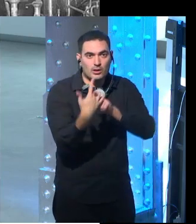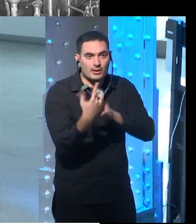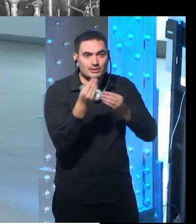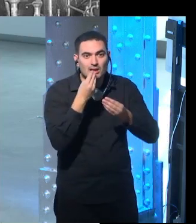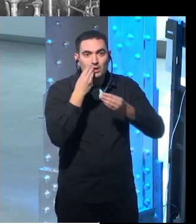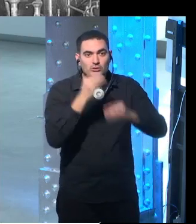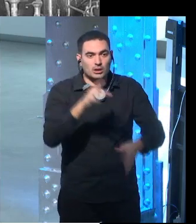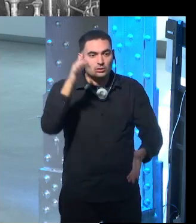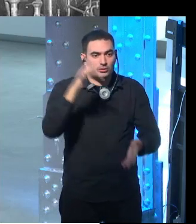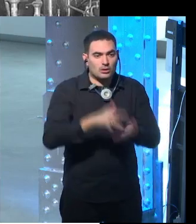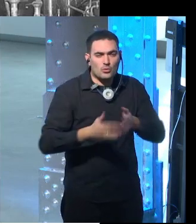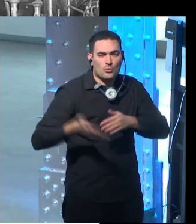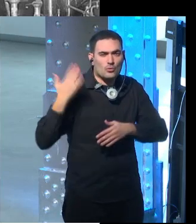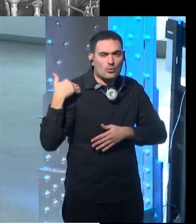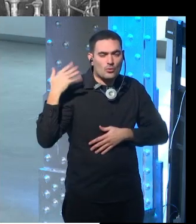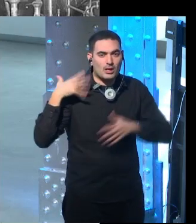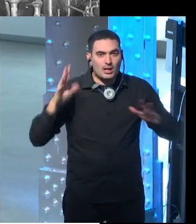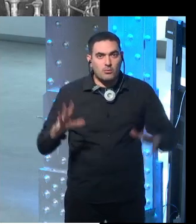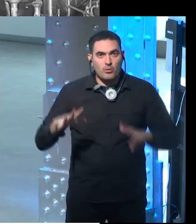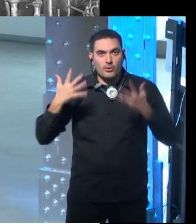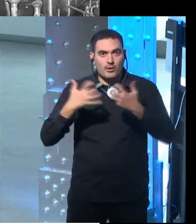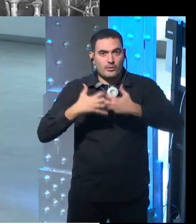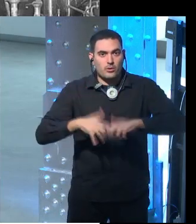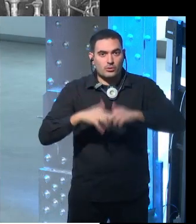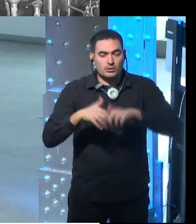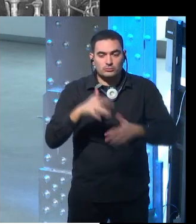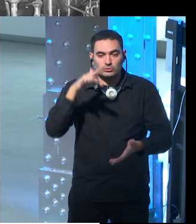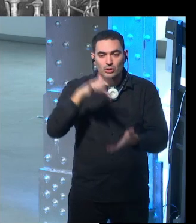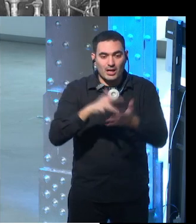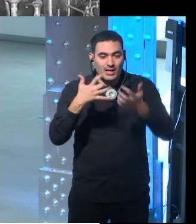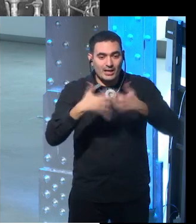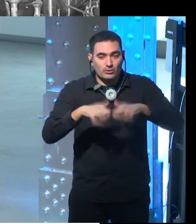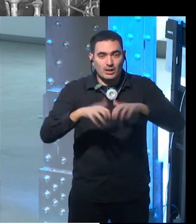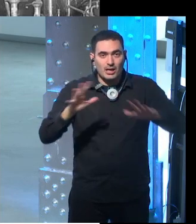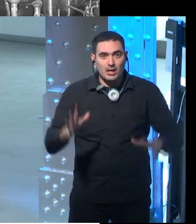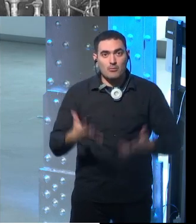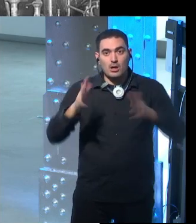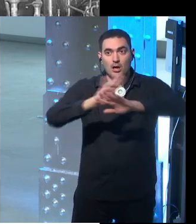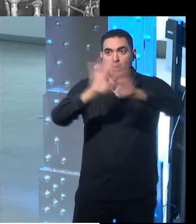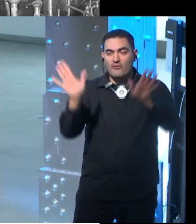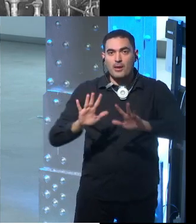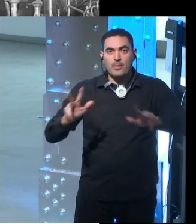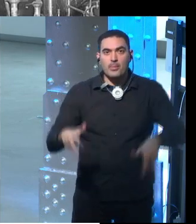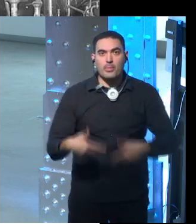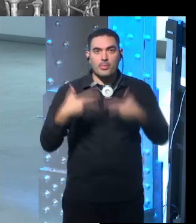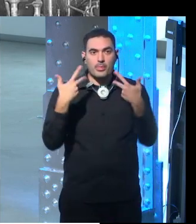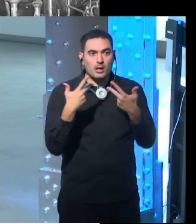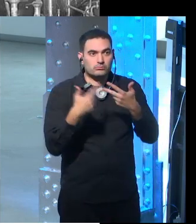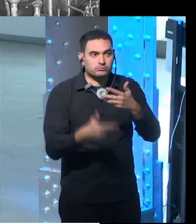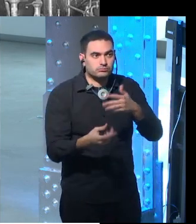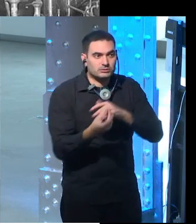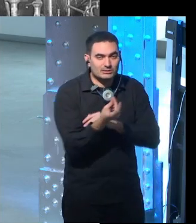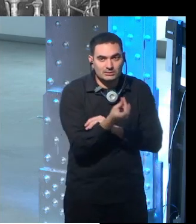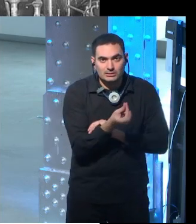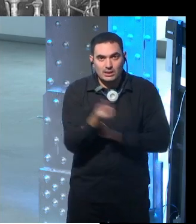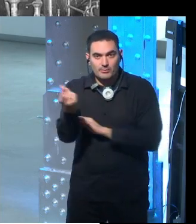Industrial Revolution. It was the Industrial Revolution that allowed us to escape the life that Thomas Hobbes